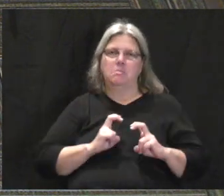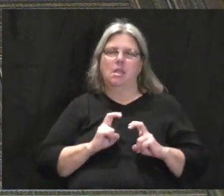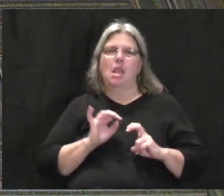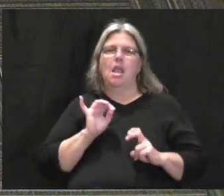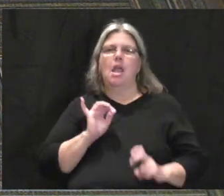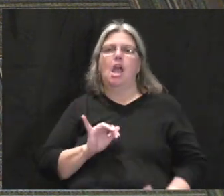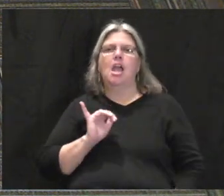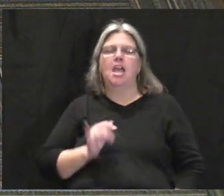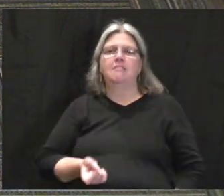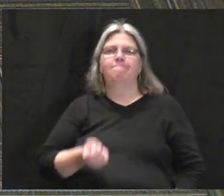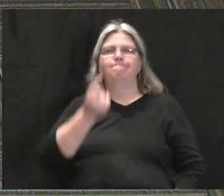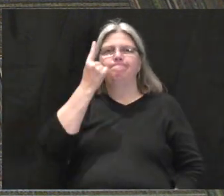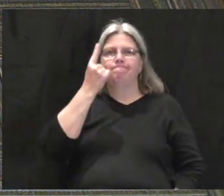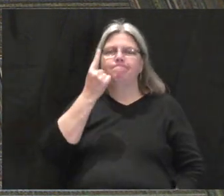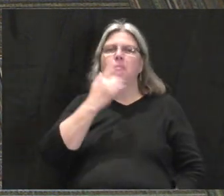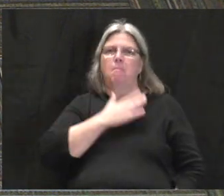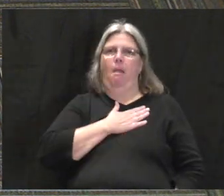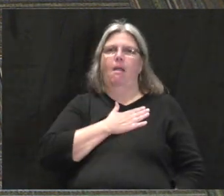ma'am.